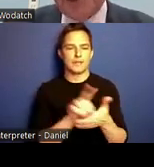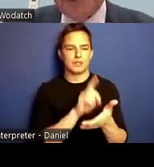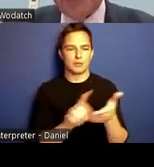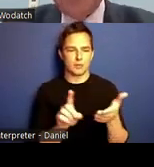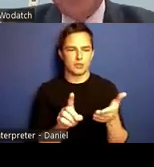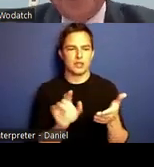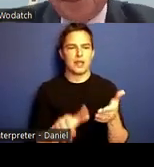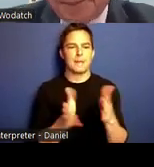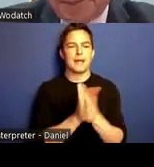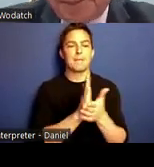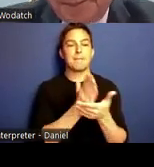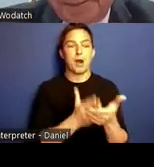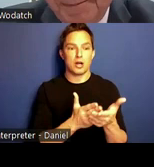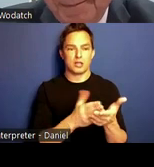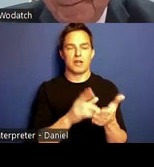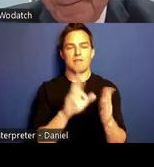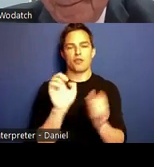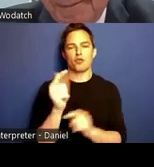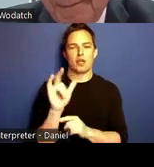part of the regulation.